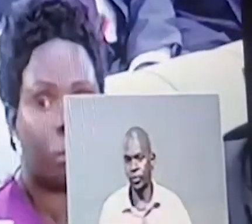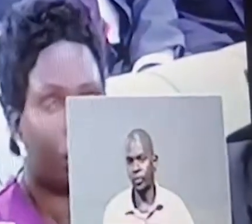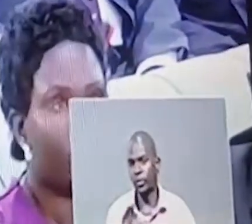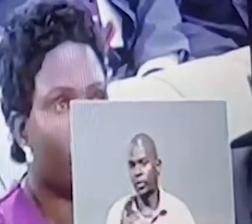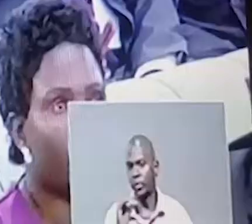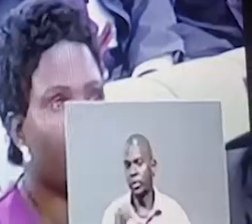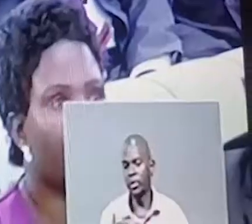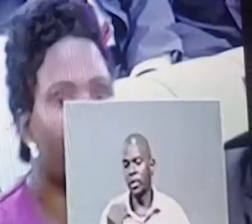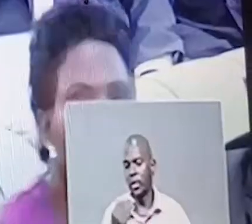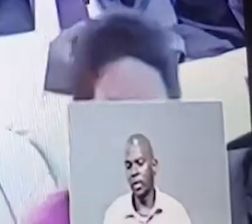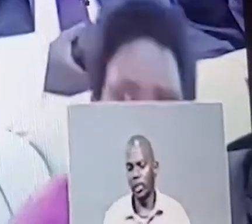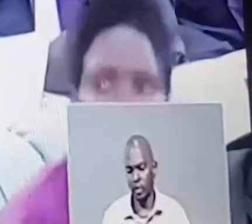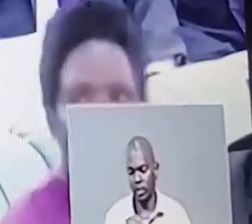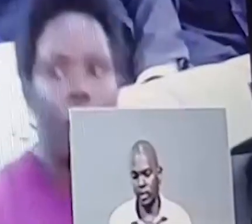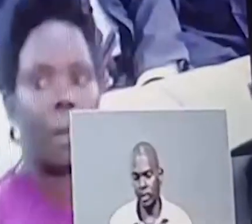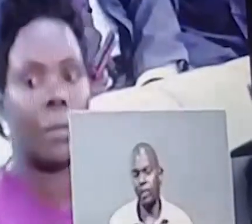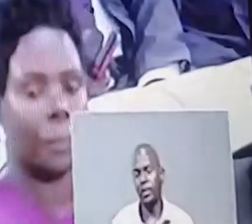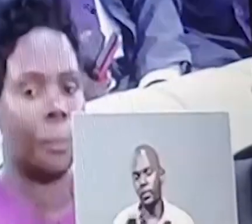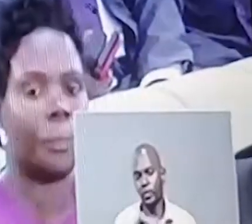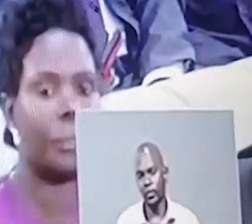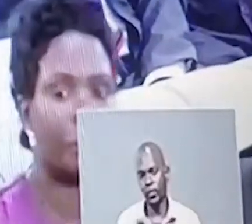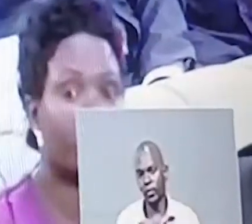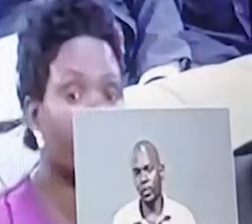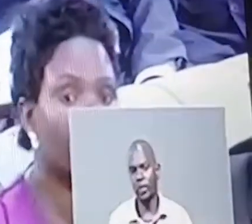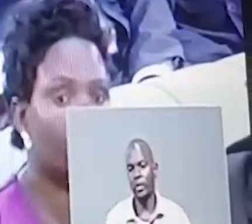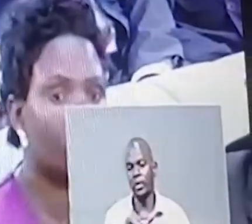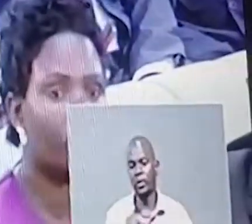year in October 17th.